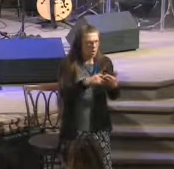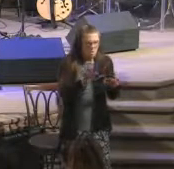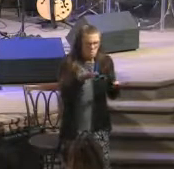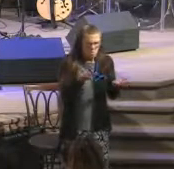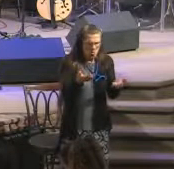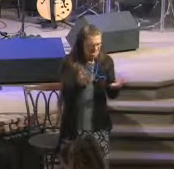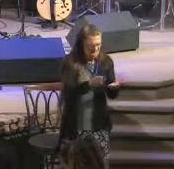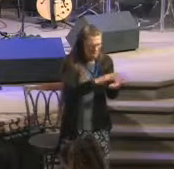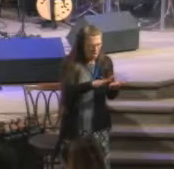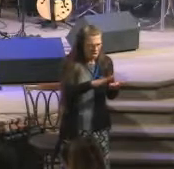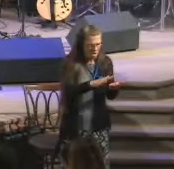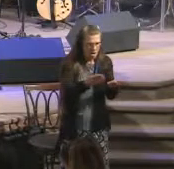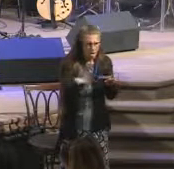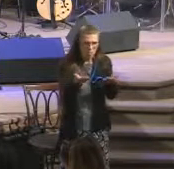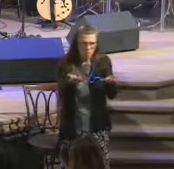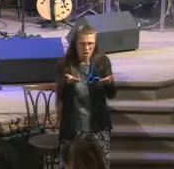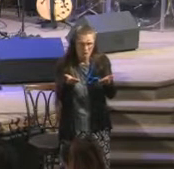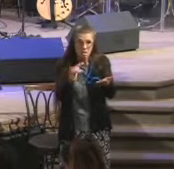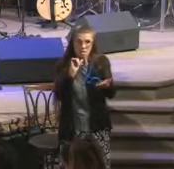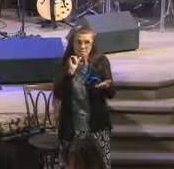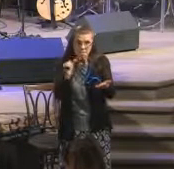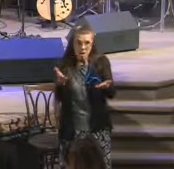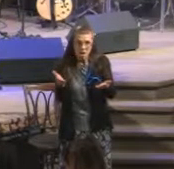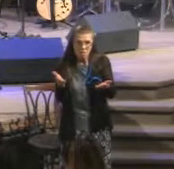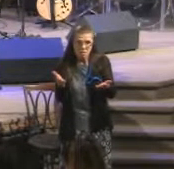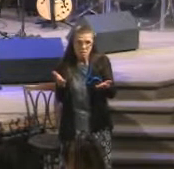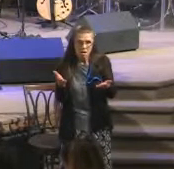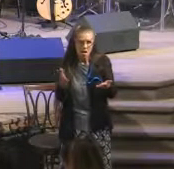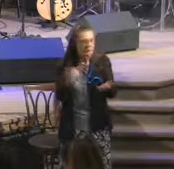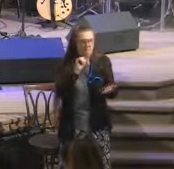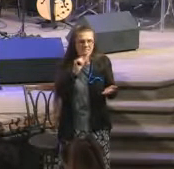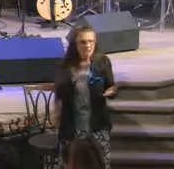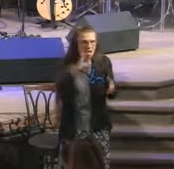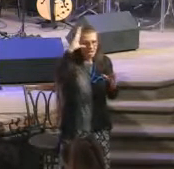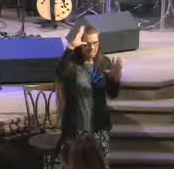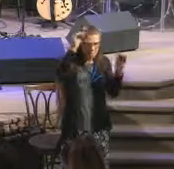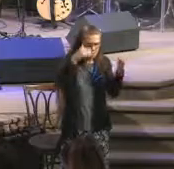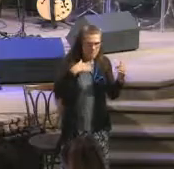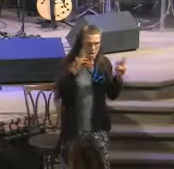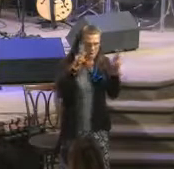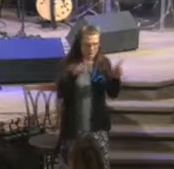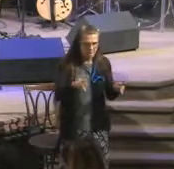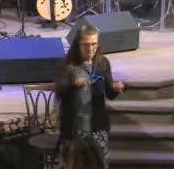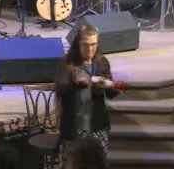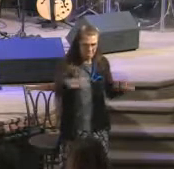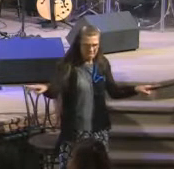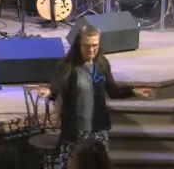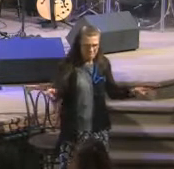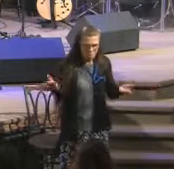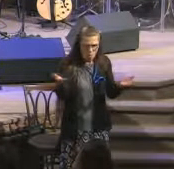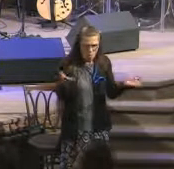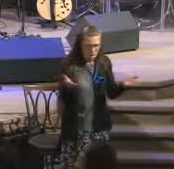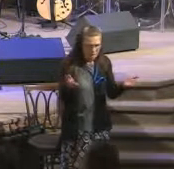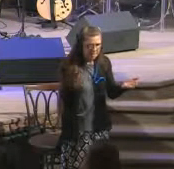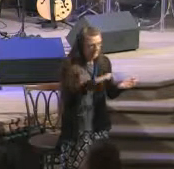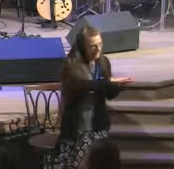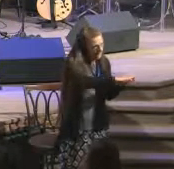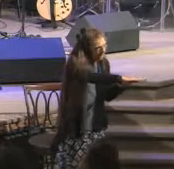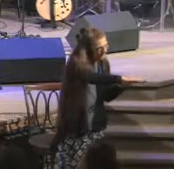holy and what is not. And they do not teach my people the difference between what is ceremonially